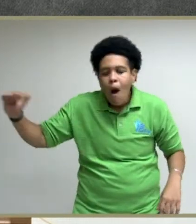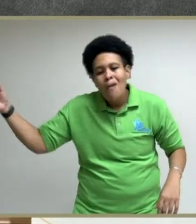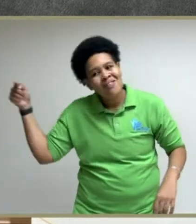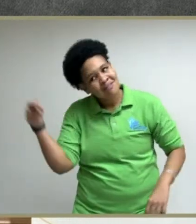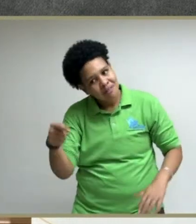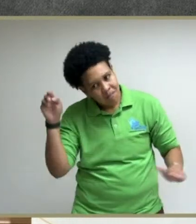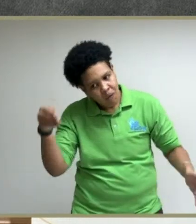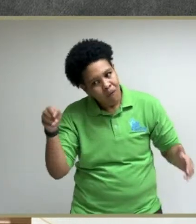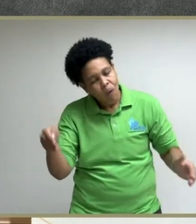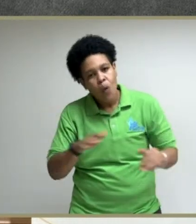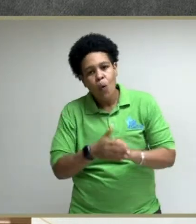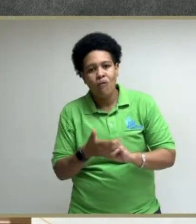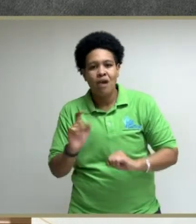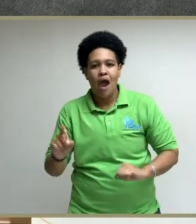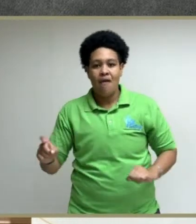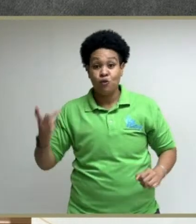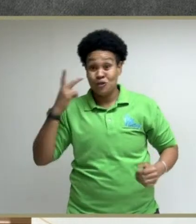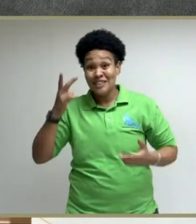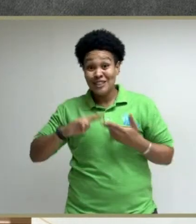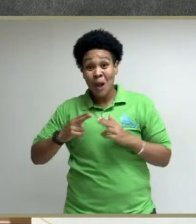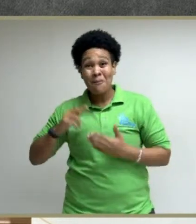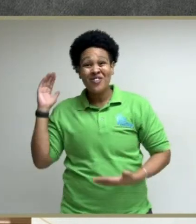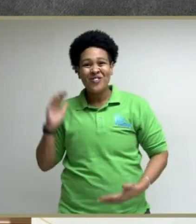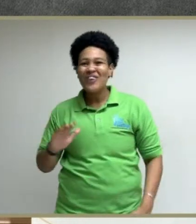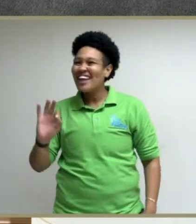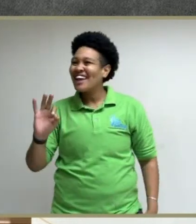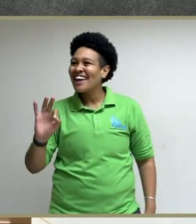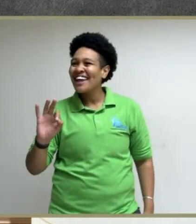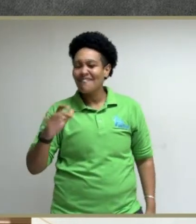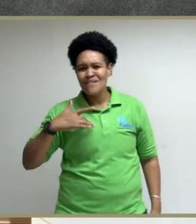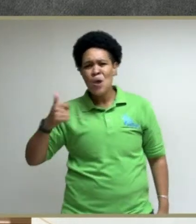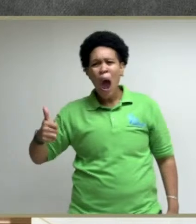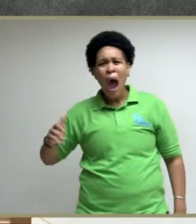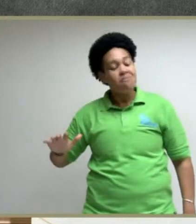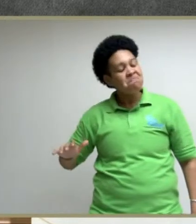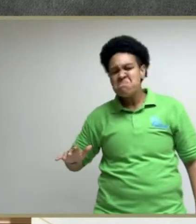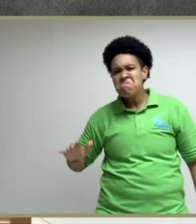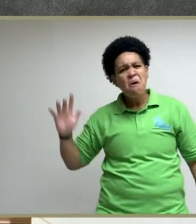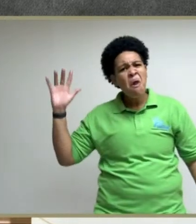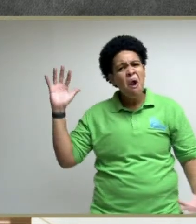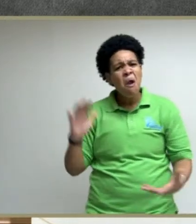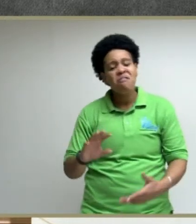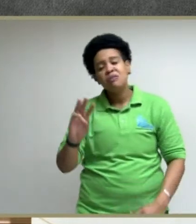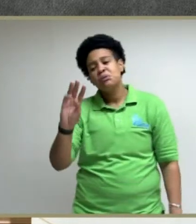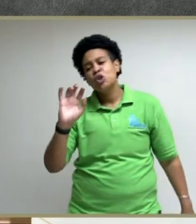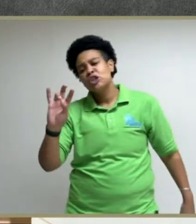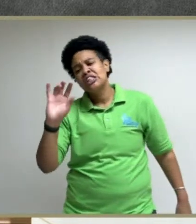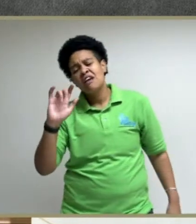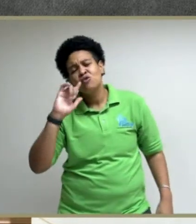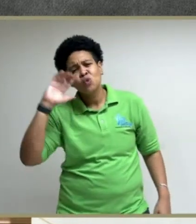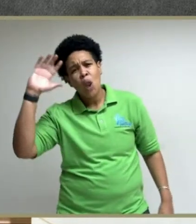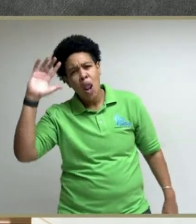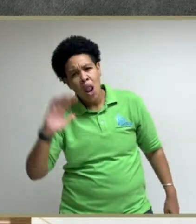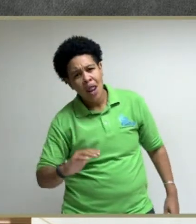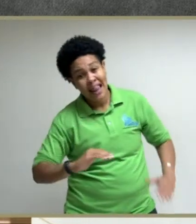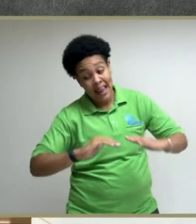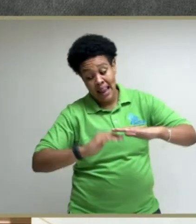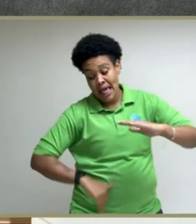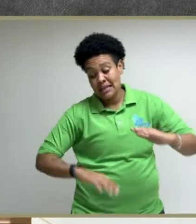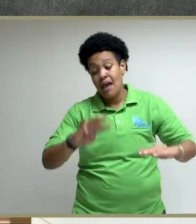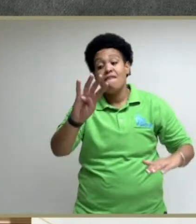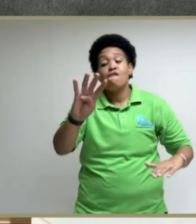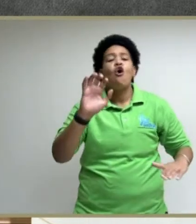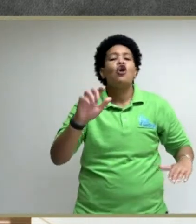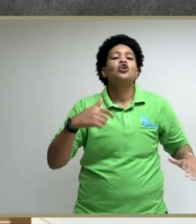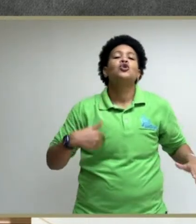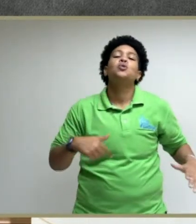see that our numbers have come down and we've fallen from 600, 700 down to a little bit less than 400,